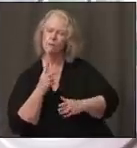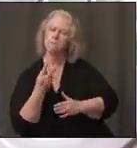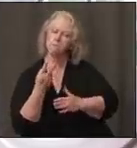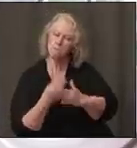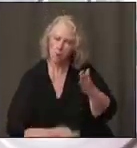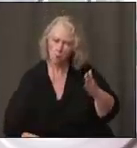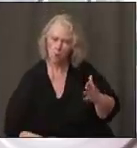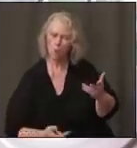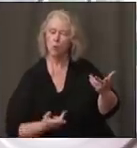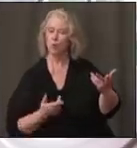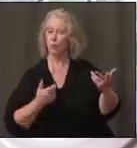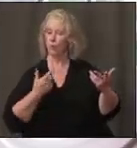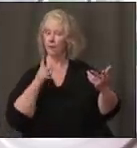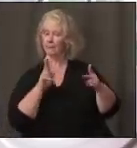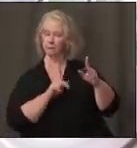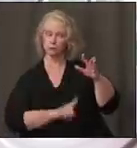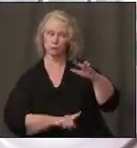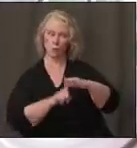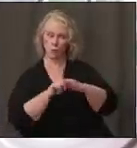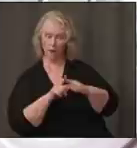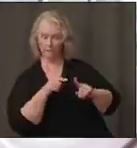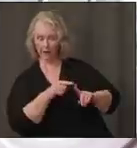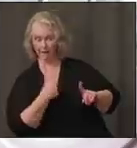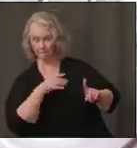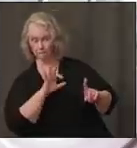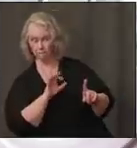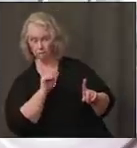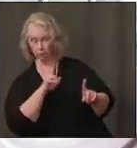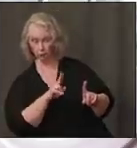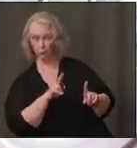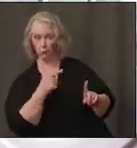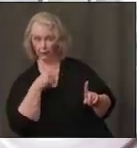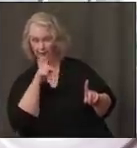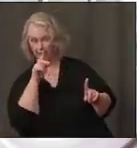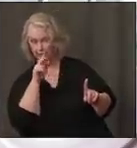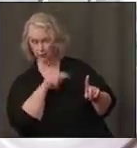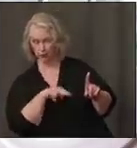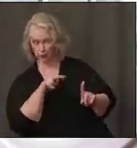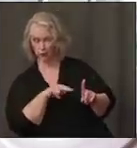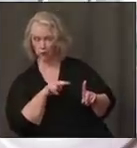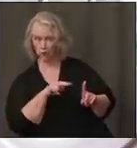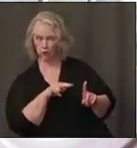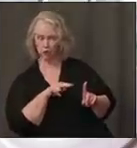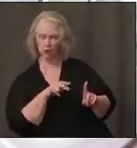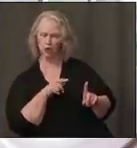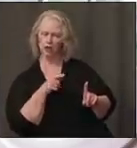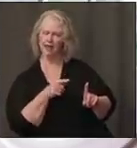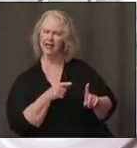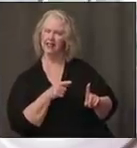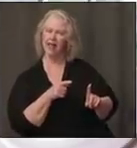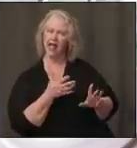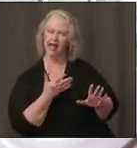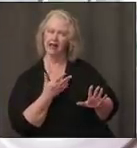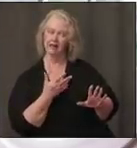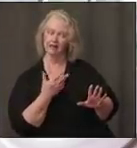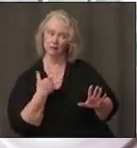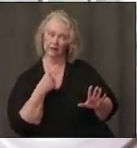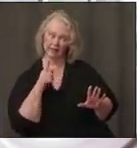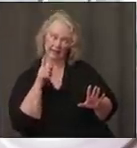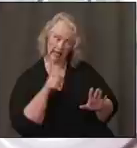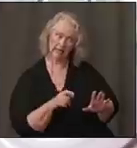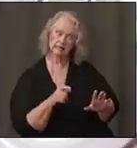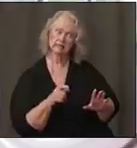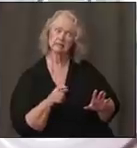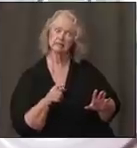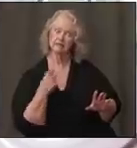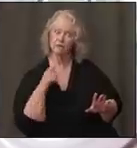we have presented to the healthcare system with flu and getting tested for flu, the more it's going to put a strain on the healthcare system to be testing for COVID. And so